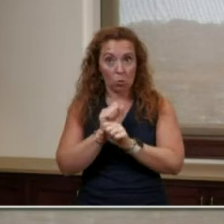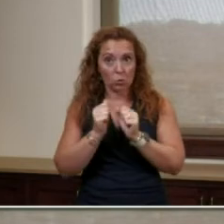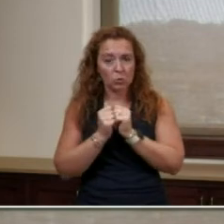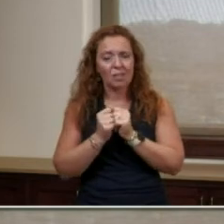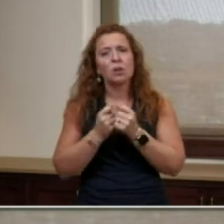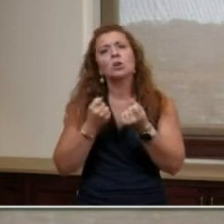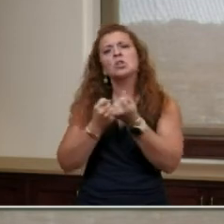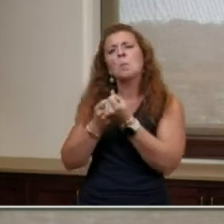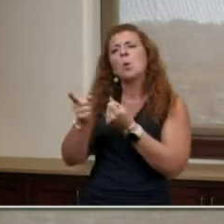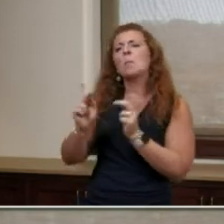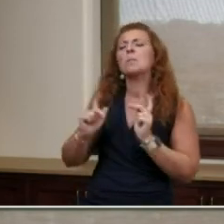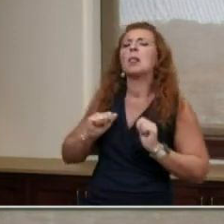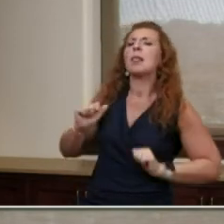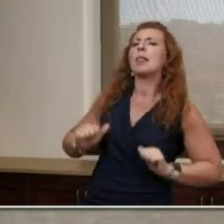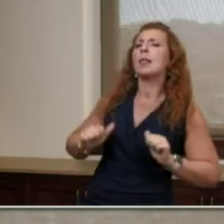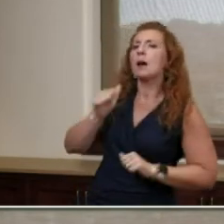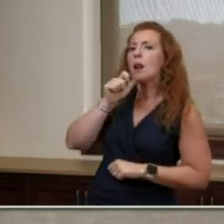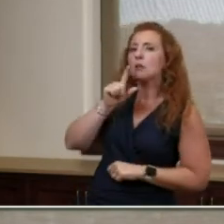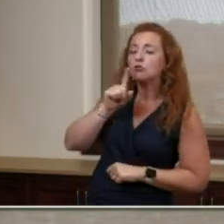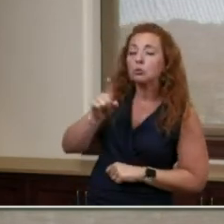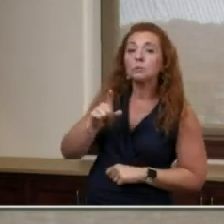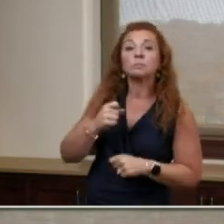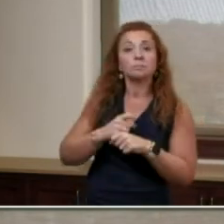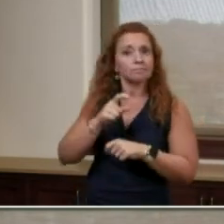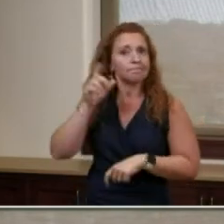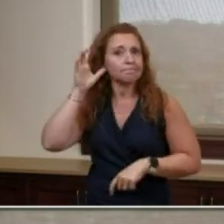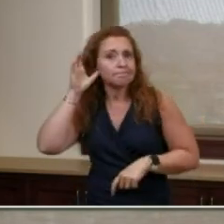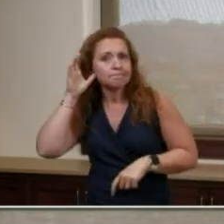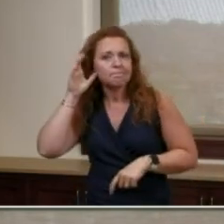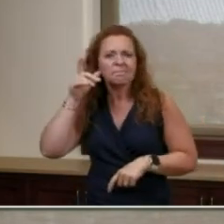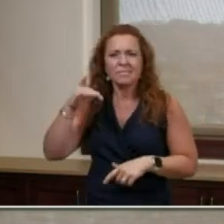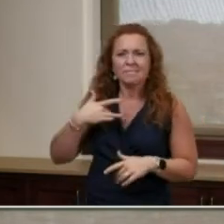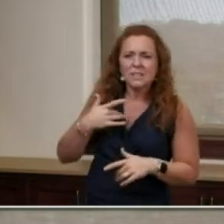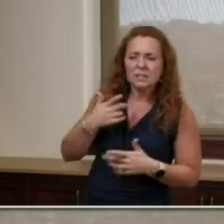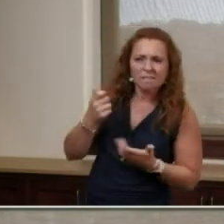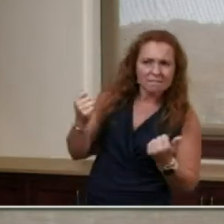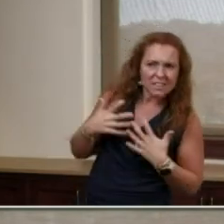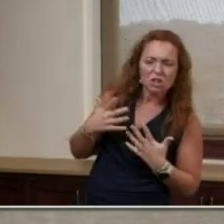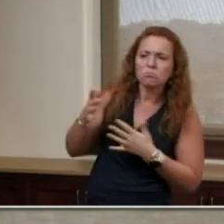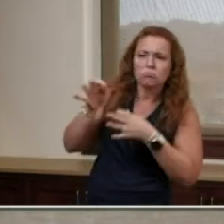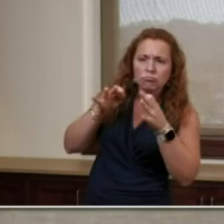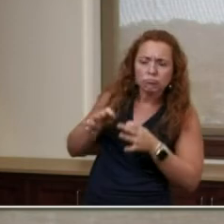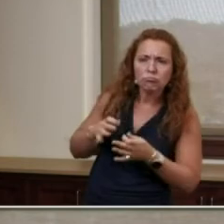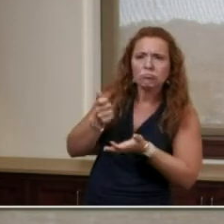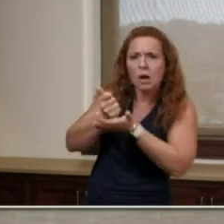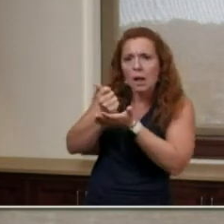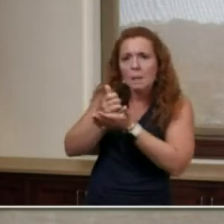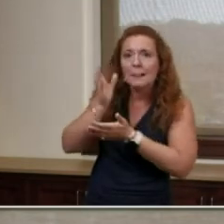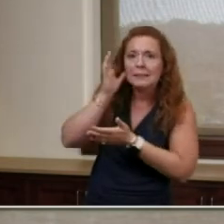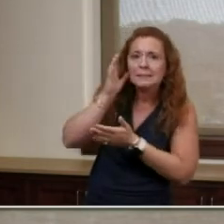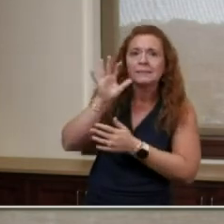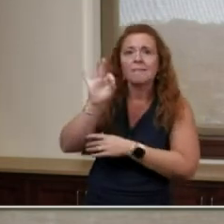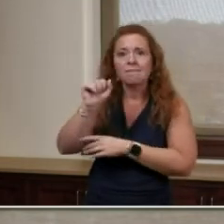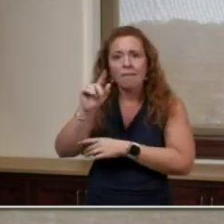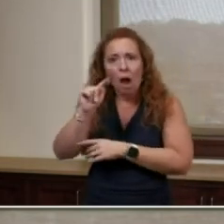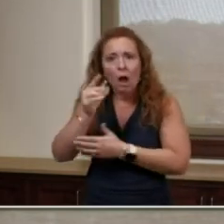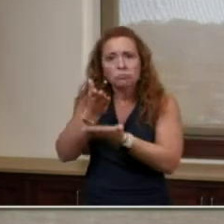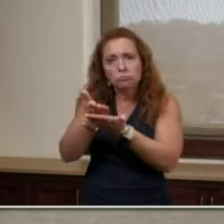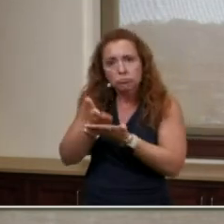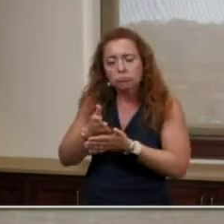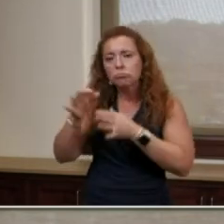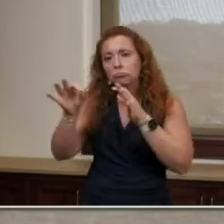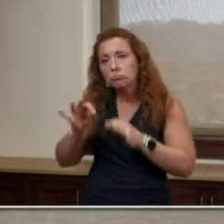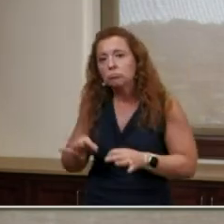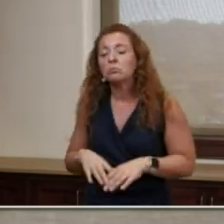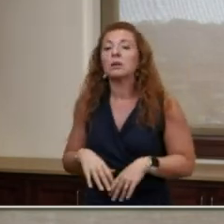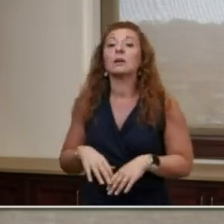hesitant or skeptical, listening to people's doubts and fears, offering facts and other points of view, sharing the fact that the